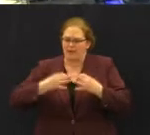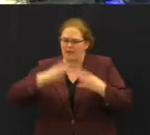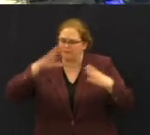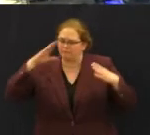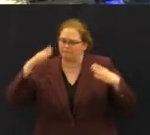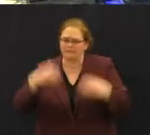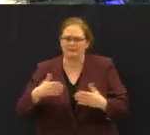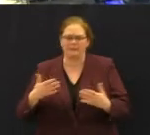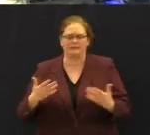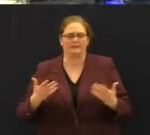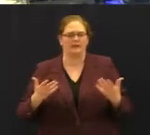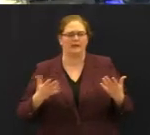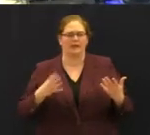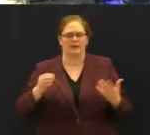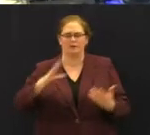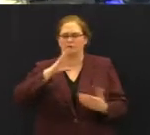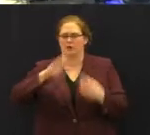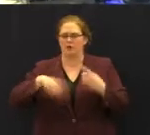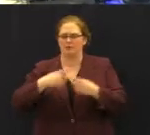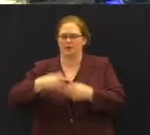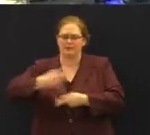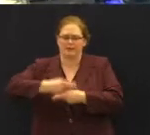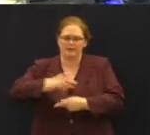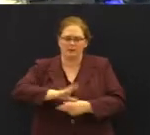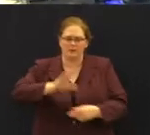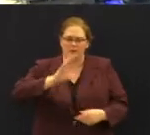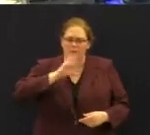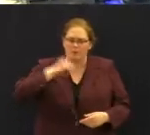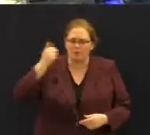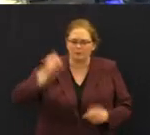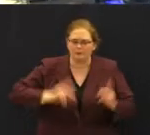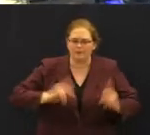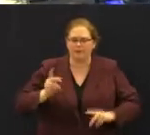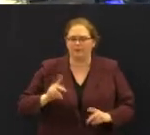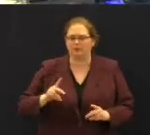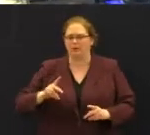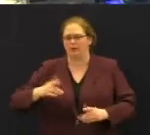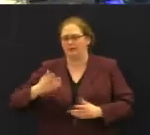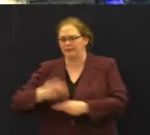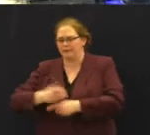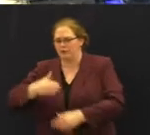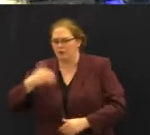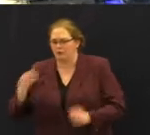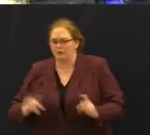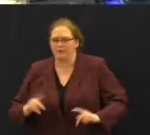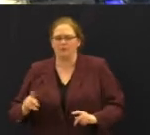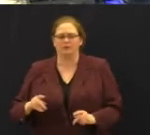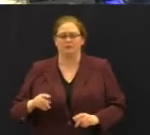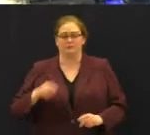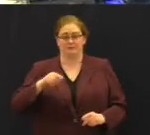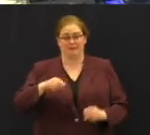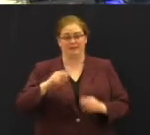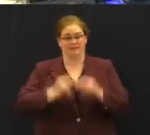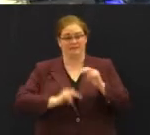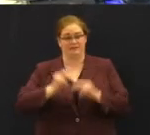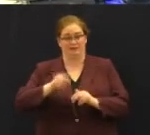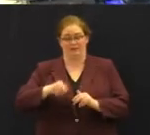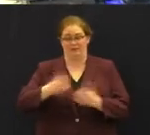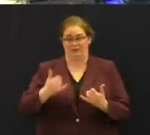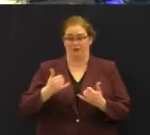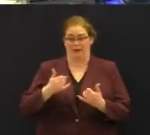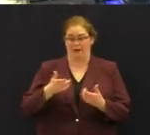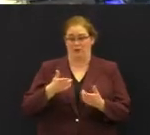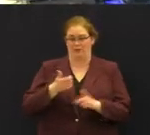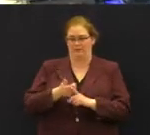family-oriented. And we talked about taking care of the old people and the young people. And this facility that they are now going